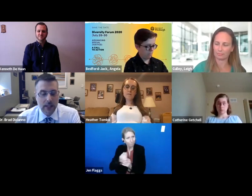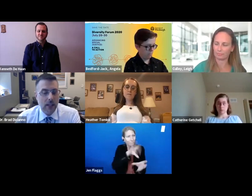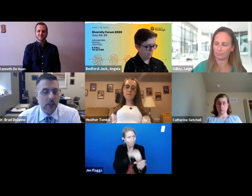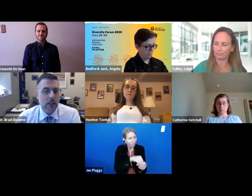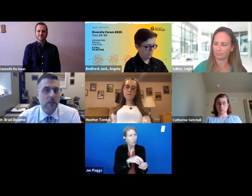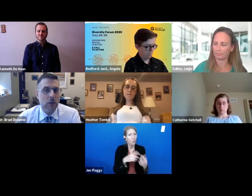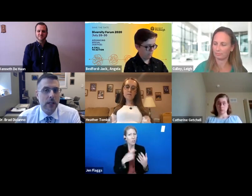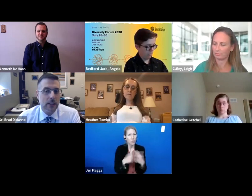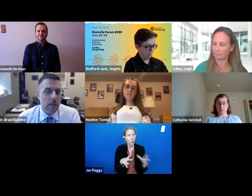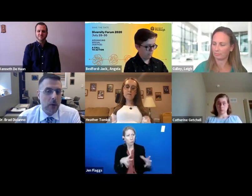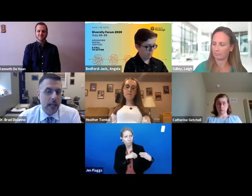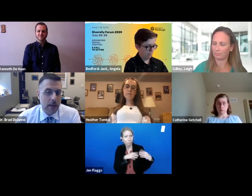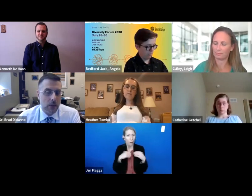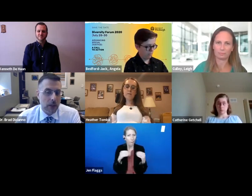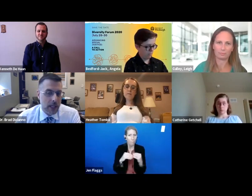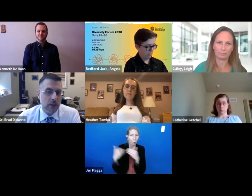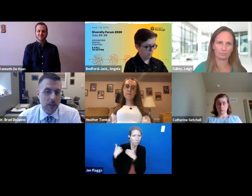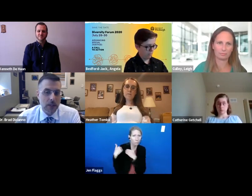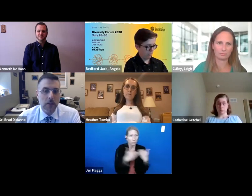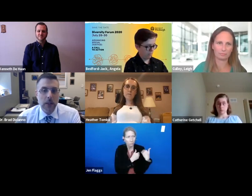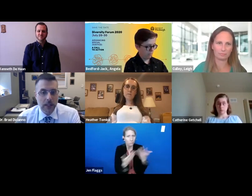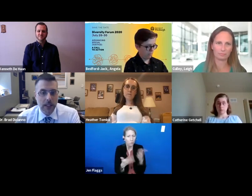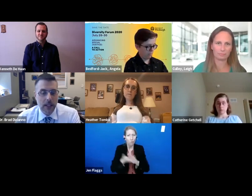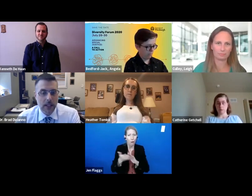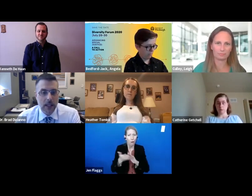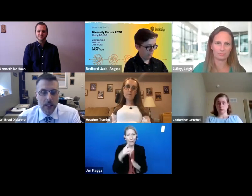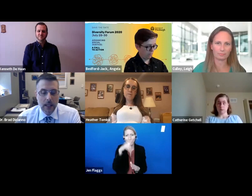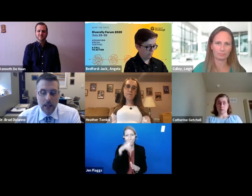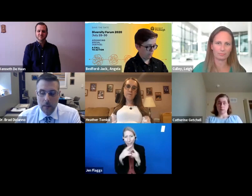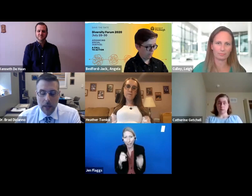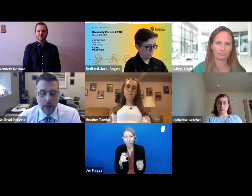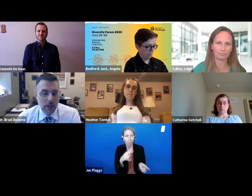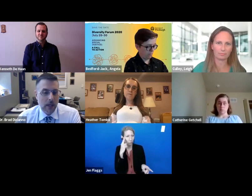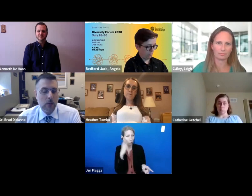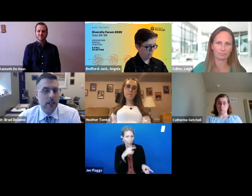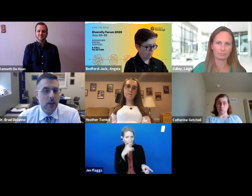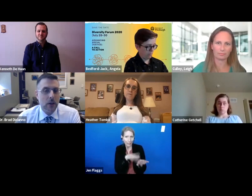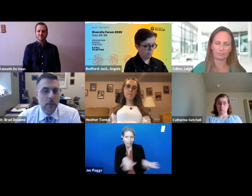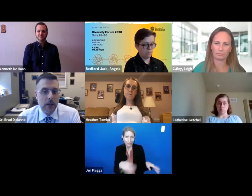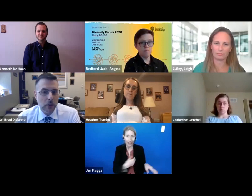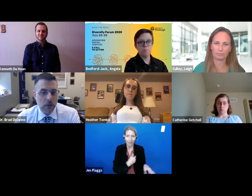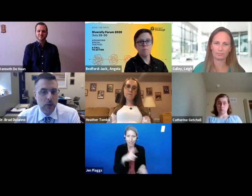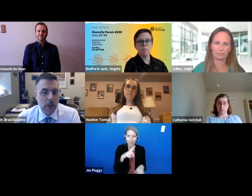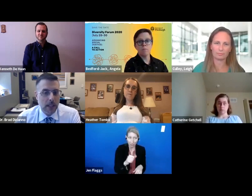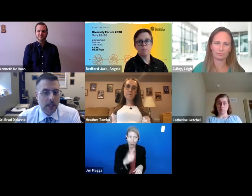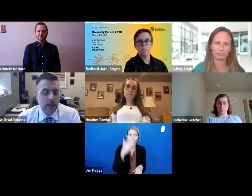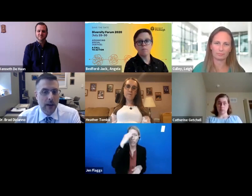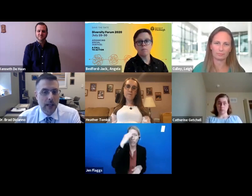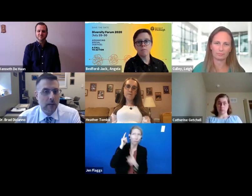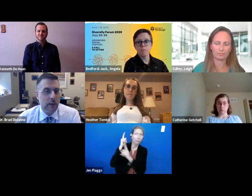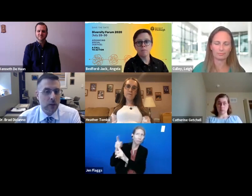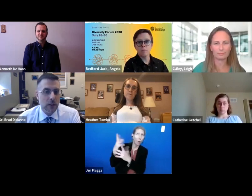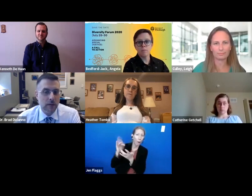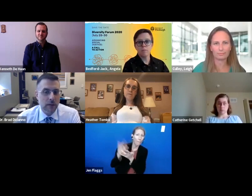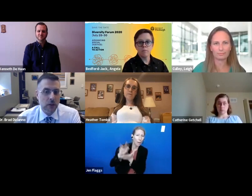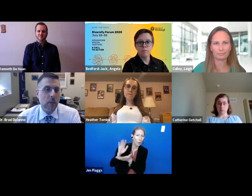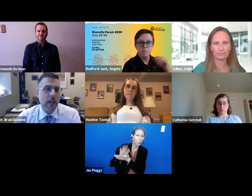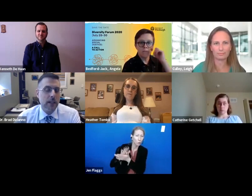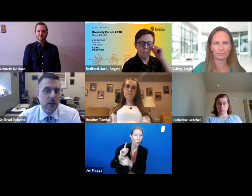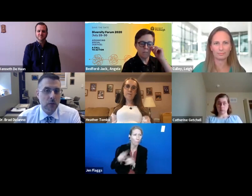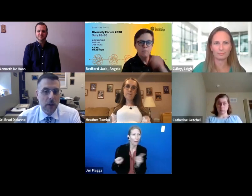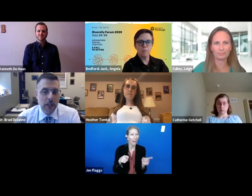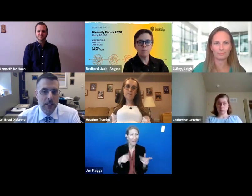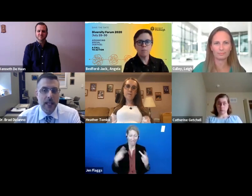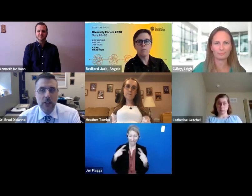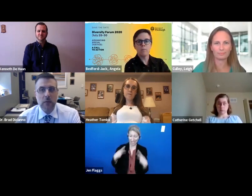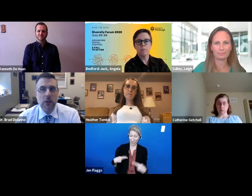that organization, running summer camps for kids with disabilities. And I knew that I wanted to go to medical school, but didn't find the field of physical